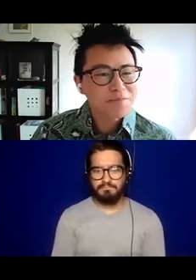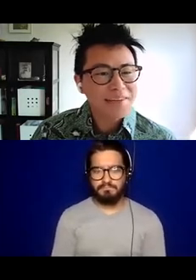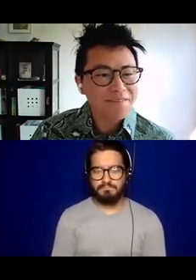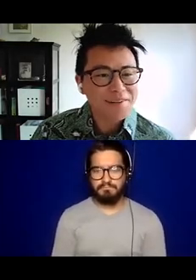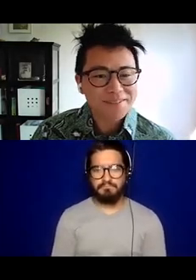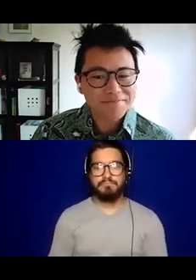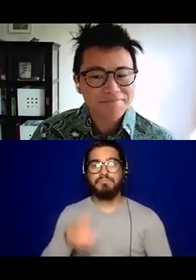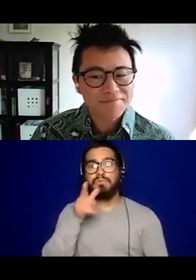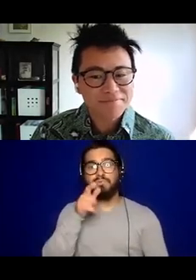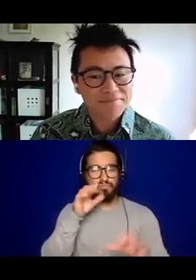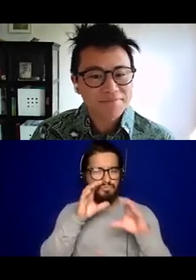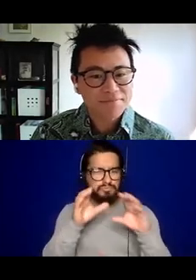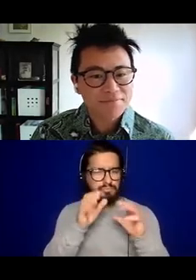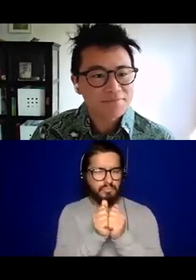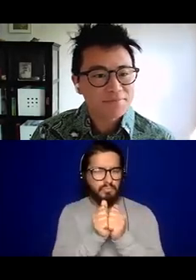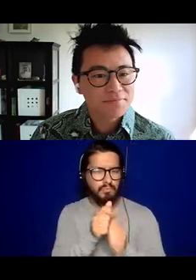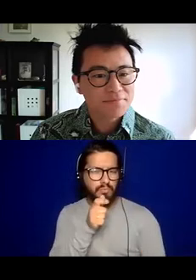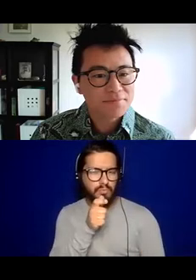Who would you communicate with?